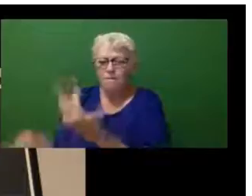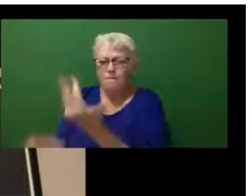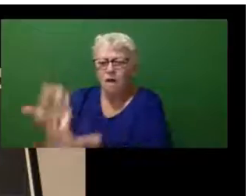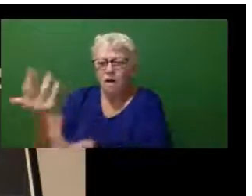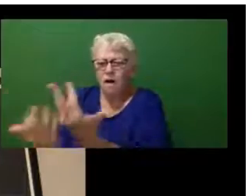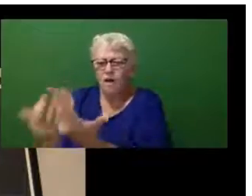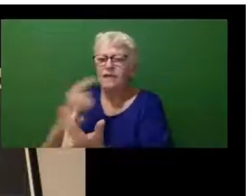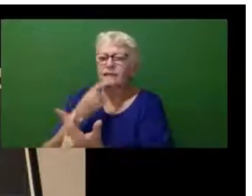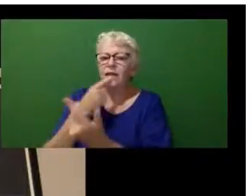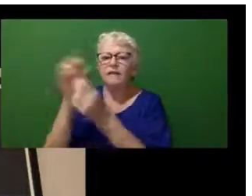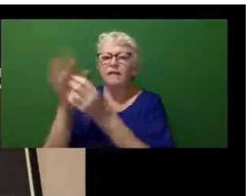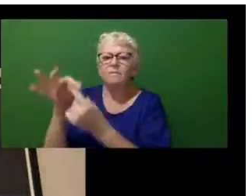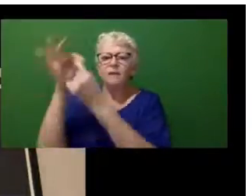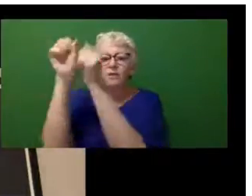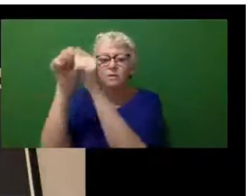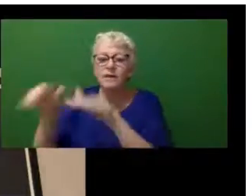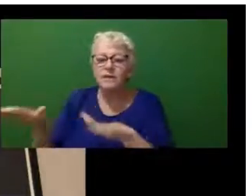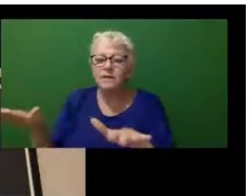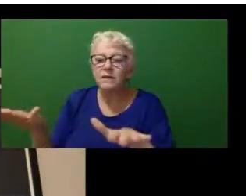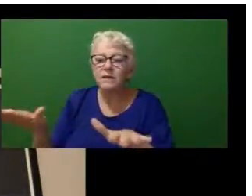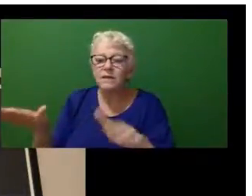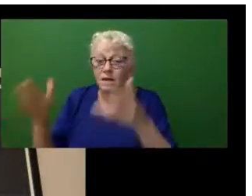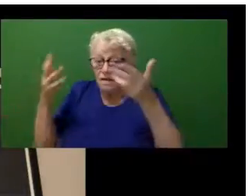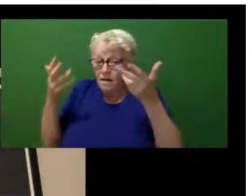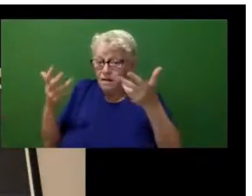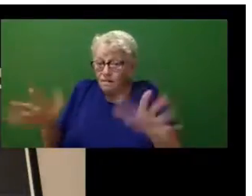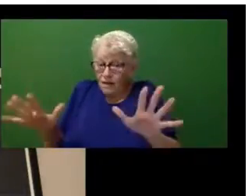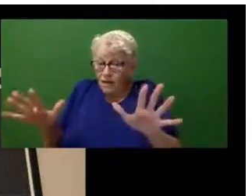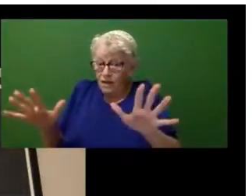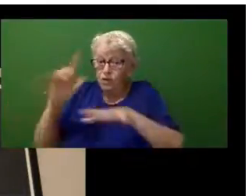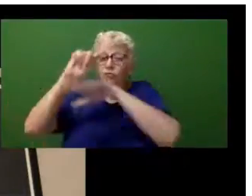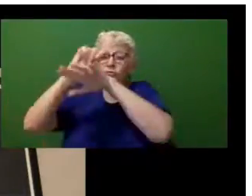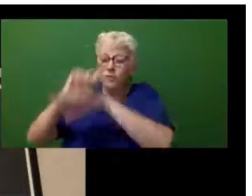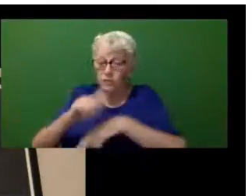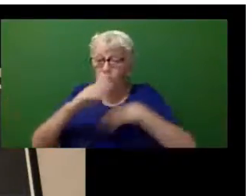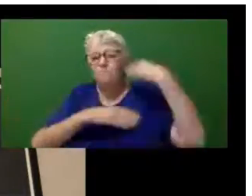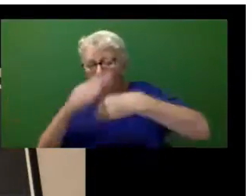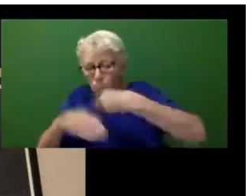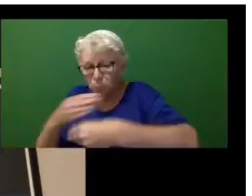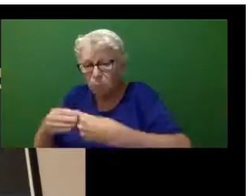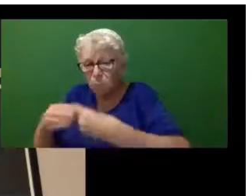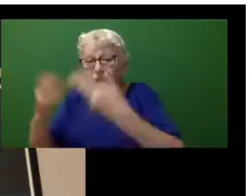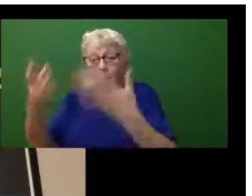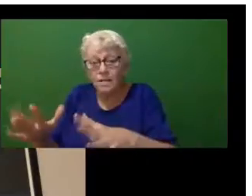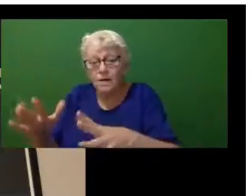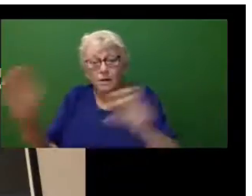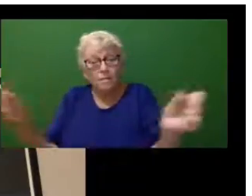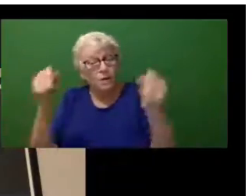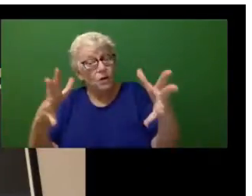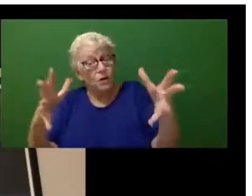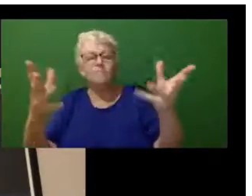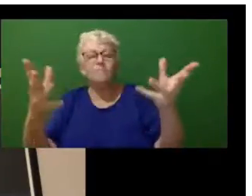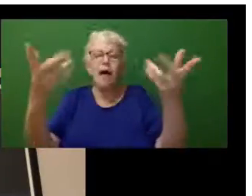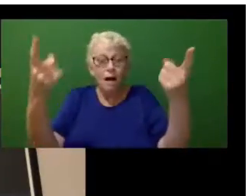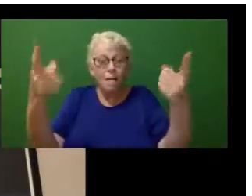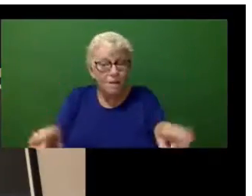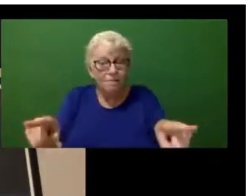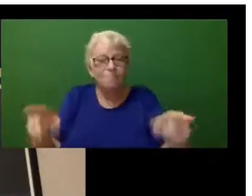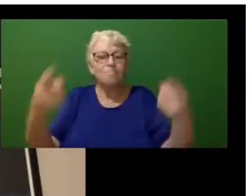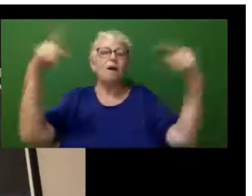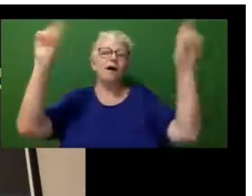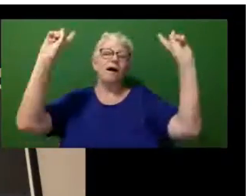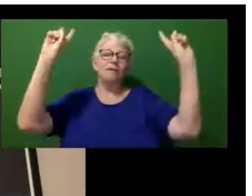a fire and recited a special prayer. And at the conclusion of this ritual, the miracle he sought came to